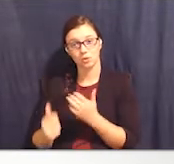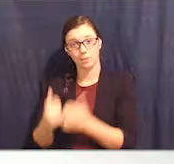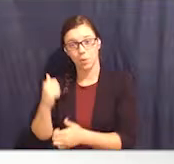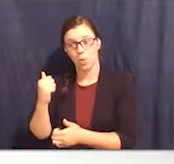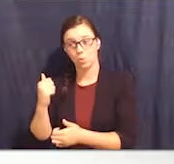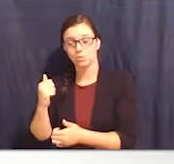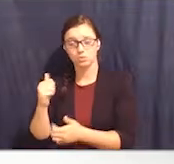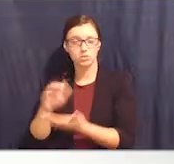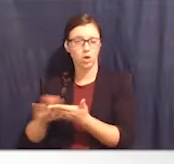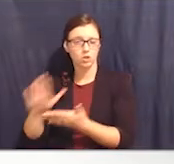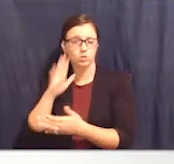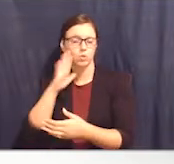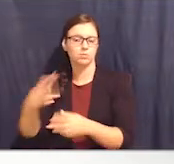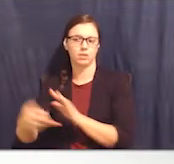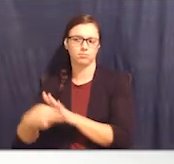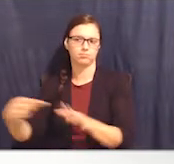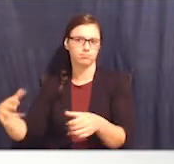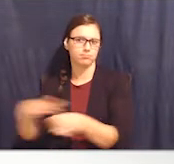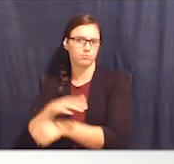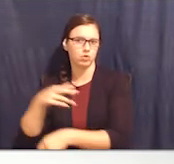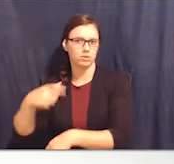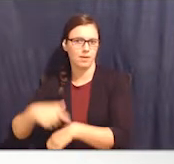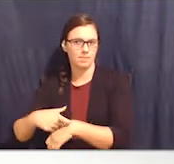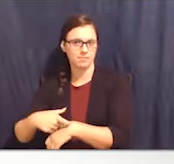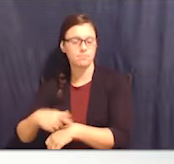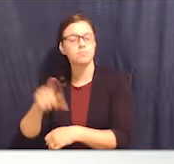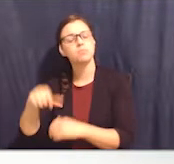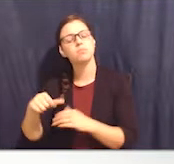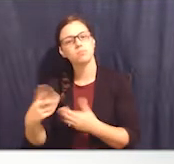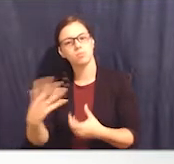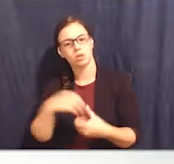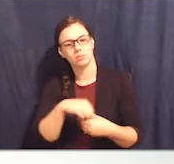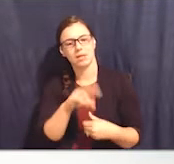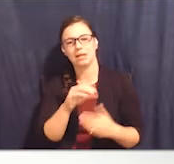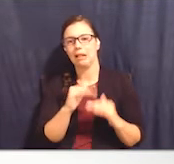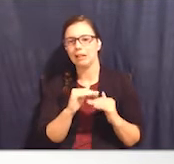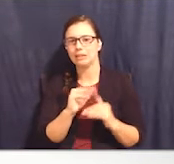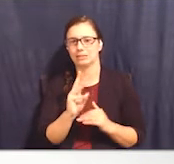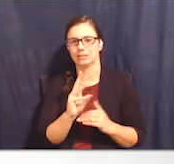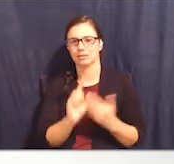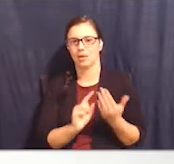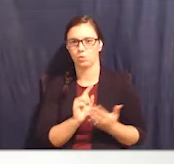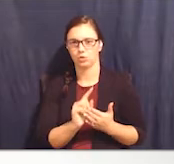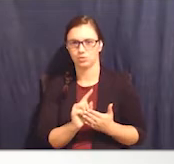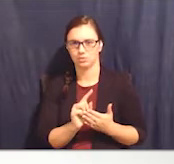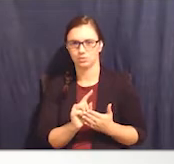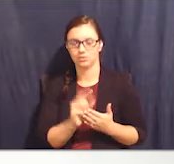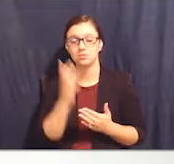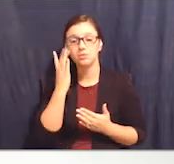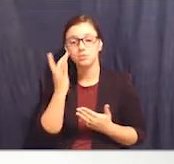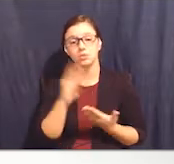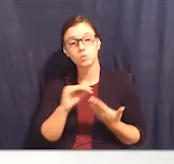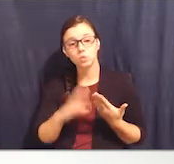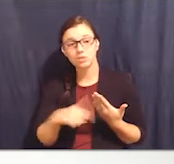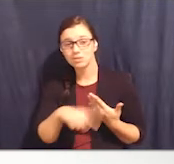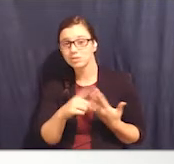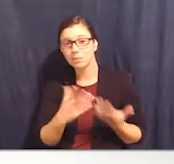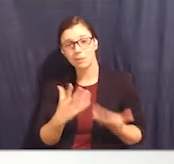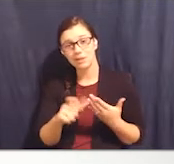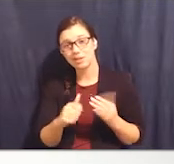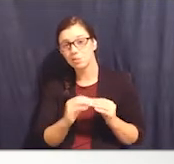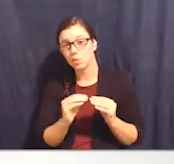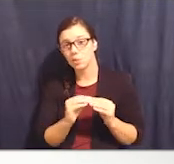jealous, because although there are comprehensive transition programs in all of the other states, no state